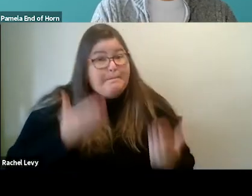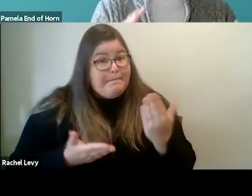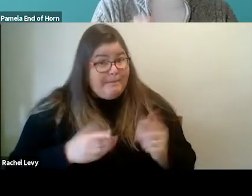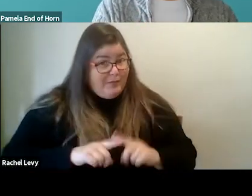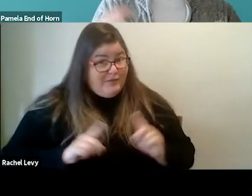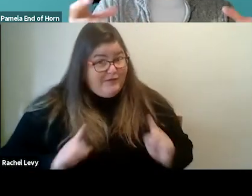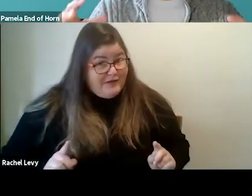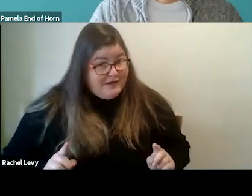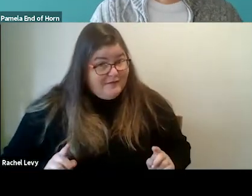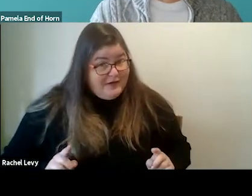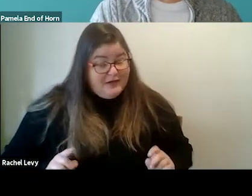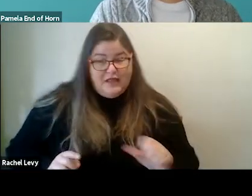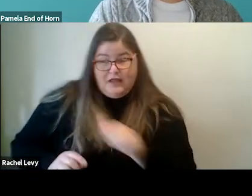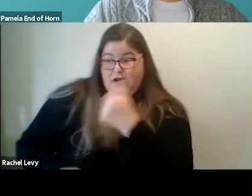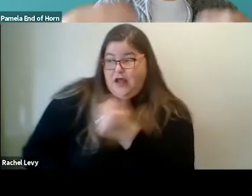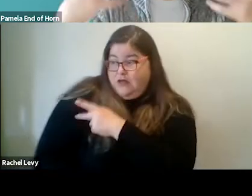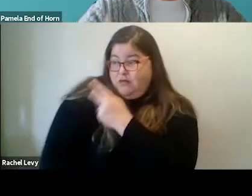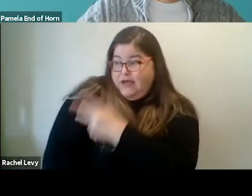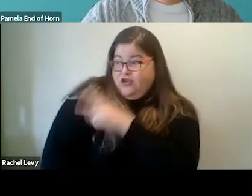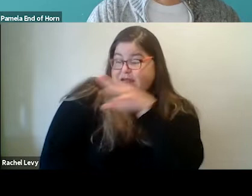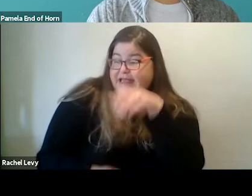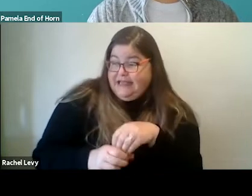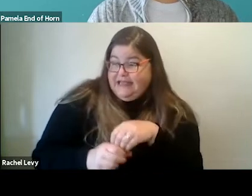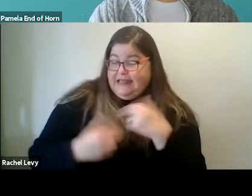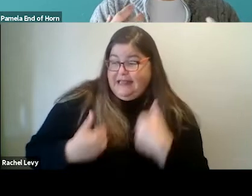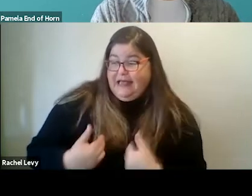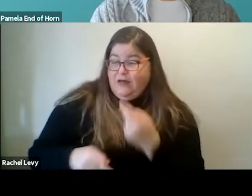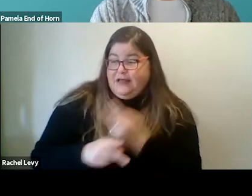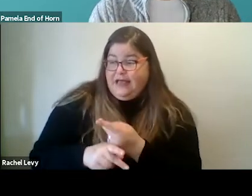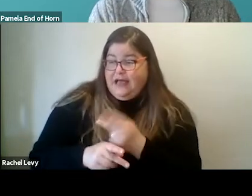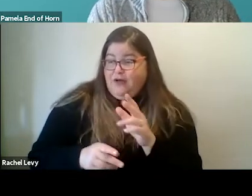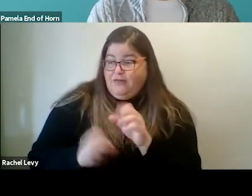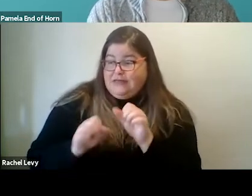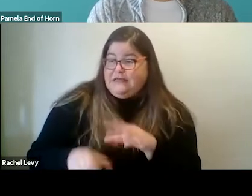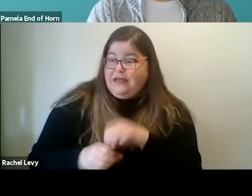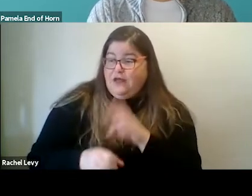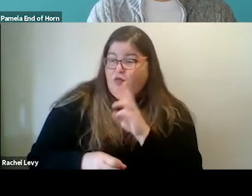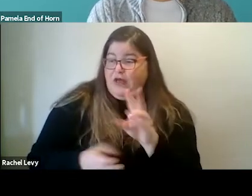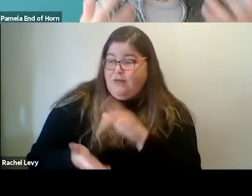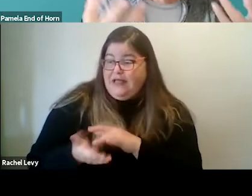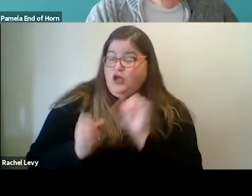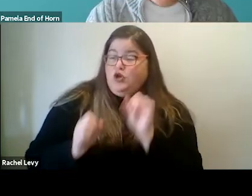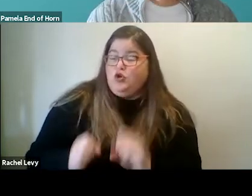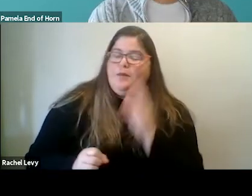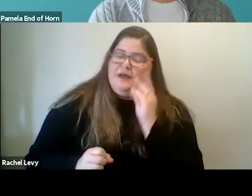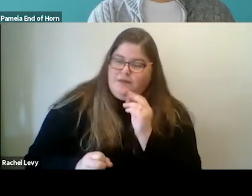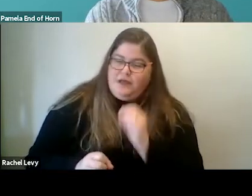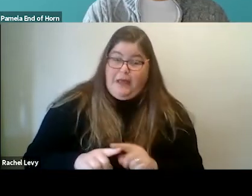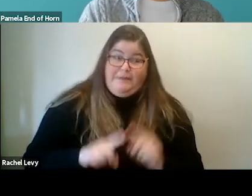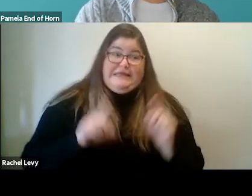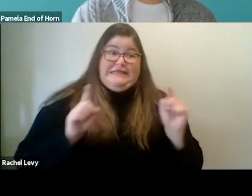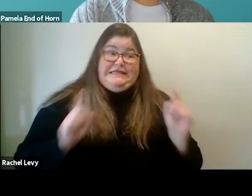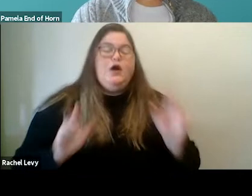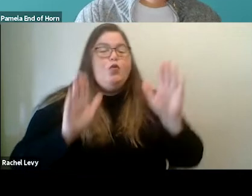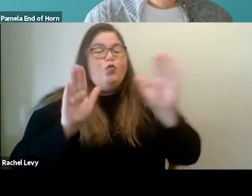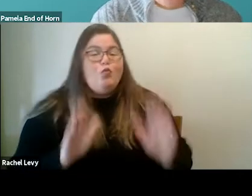from what other patients within healthcare systems in Western medicine it could be experiencing. A wonderful example,